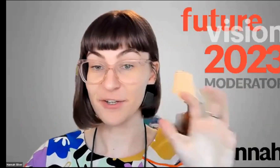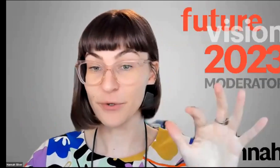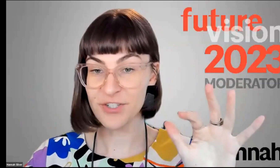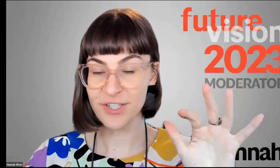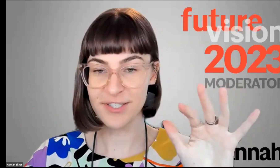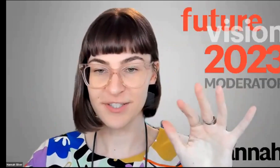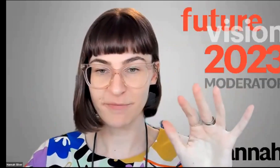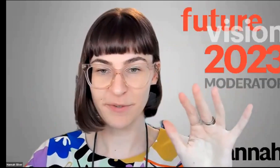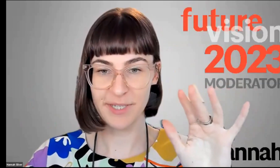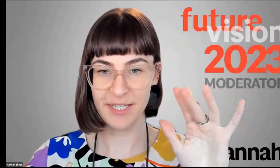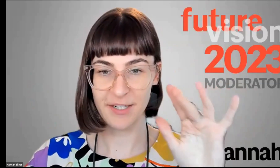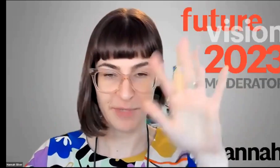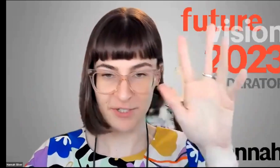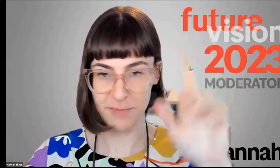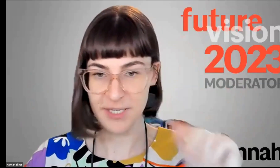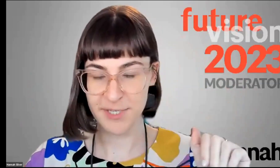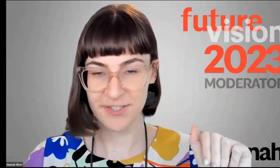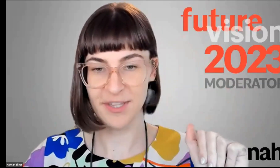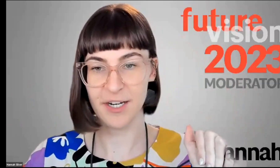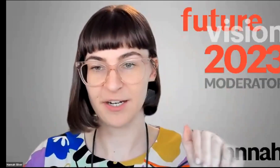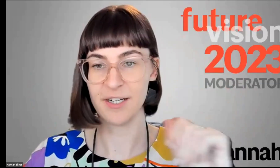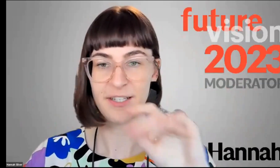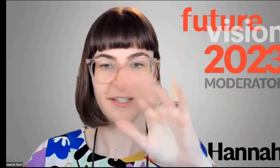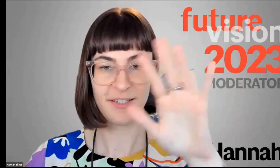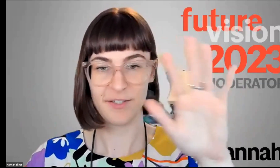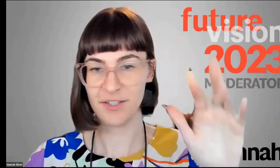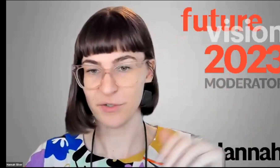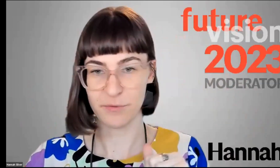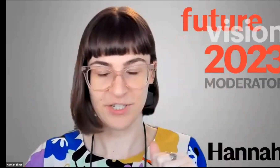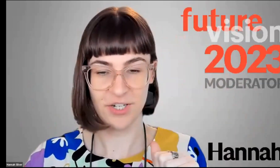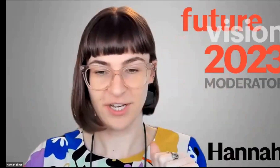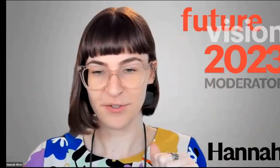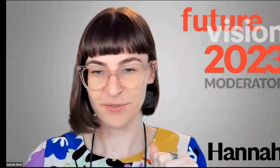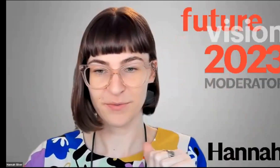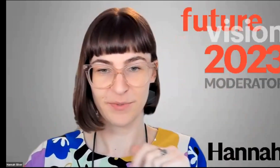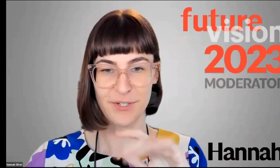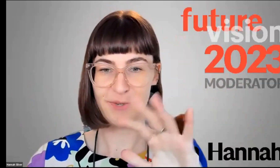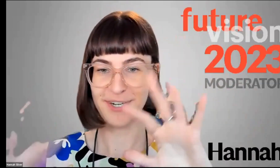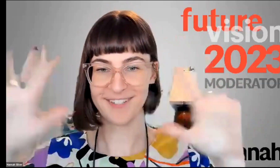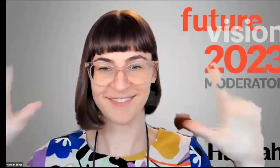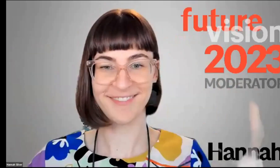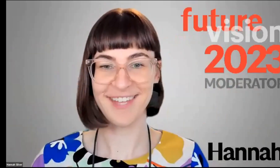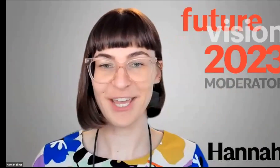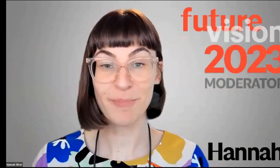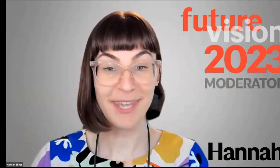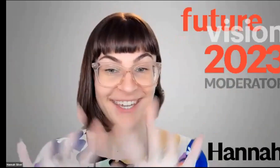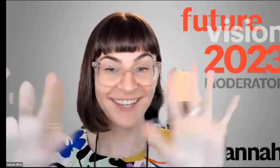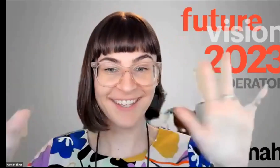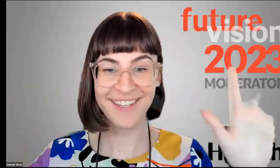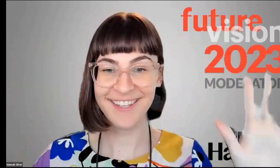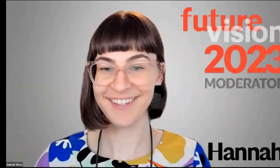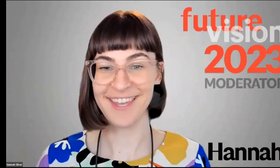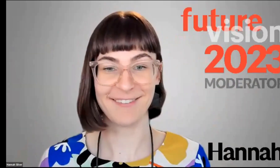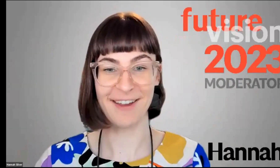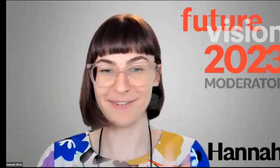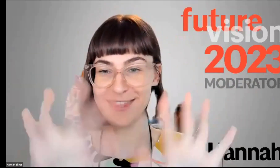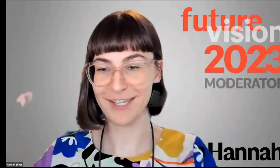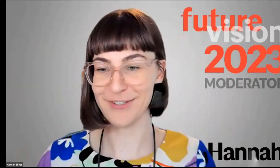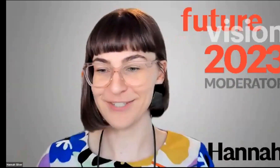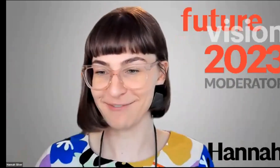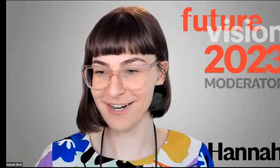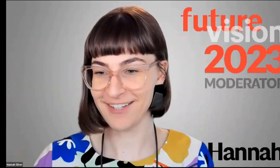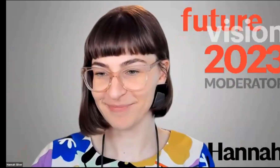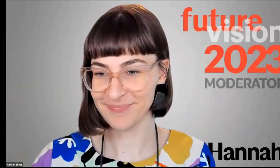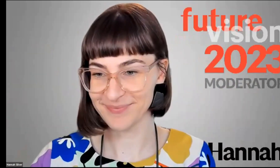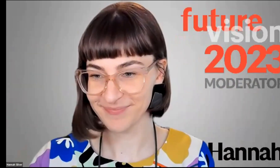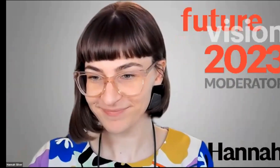Any other questions, hopefully I'll make sure my email's in there. You can reach out. We do want to help make everything